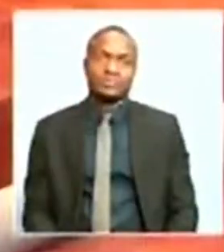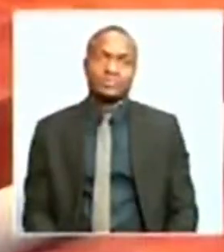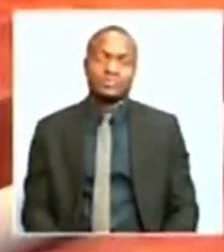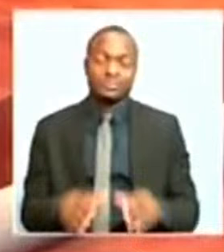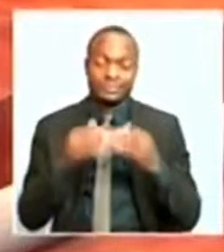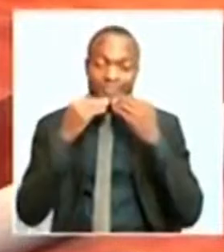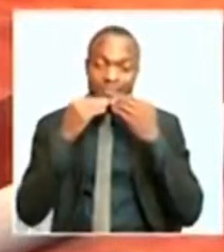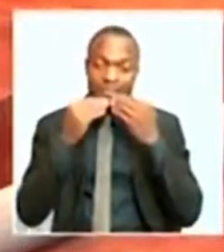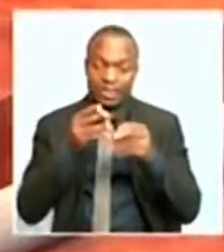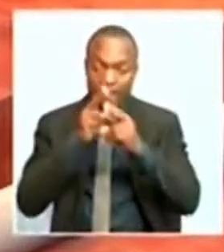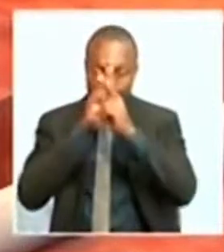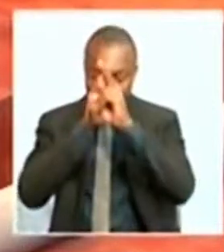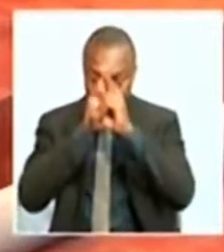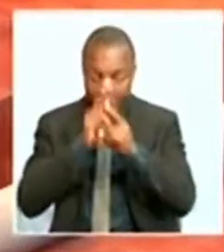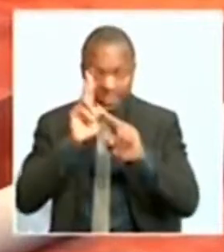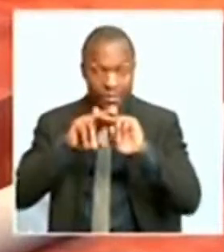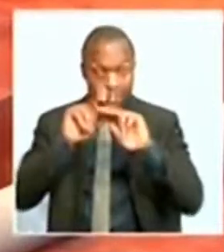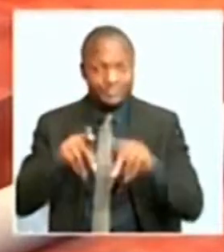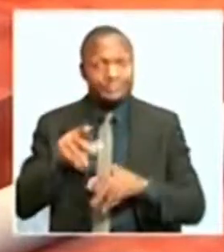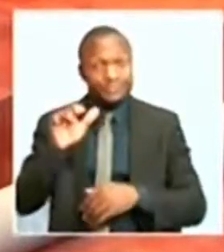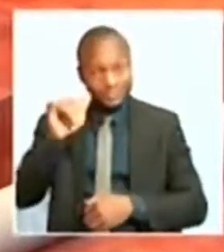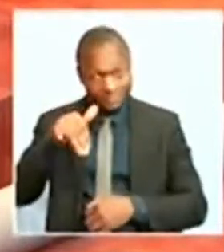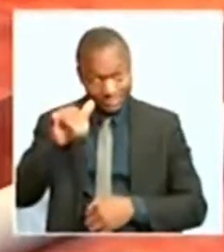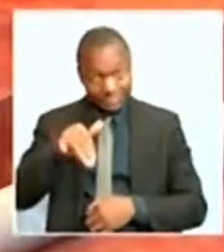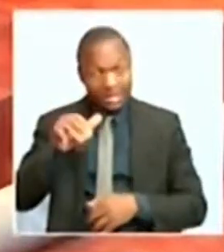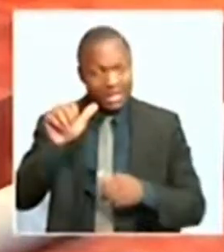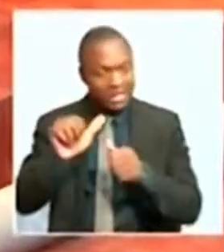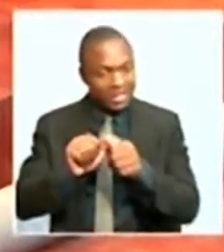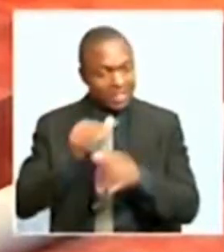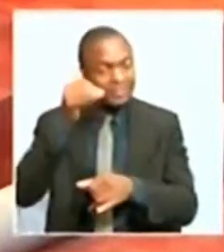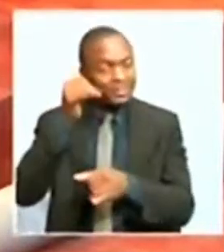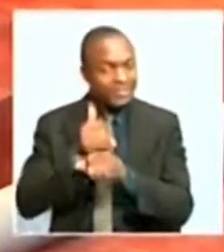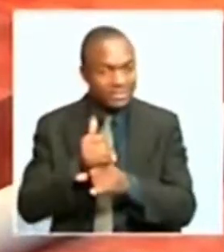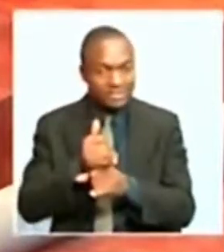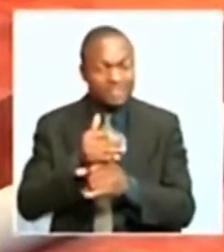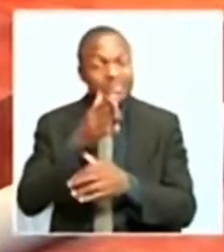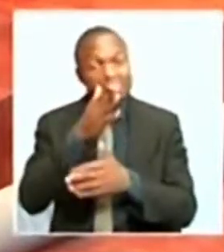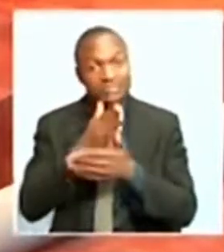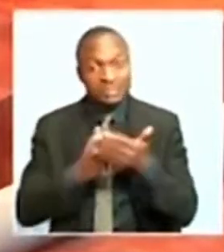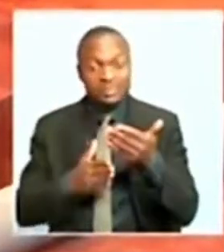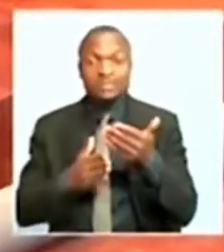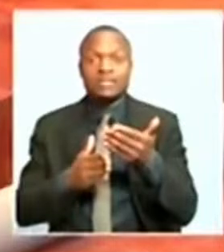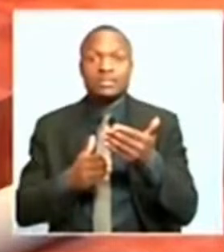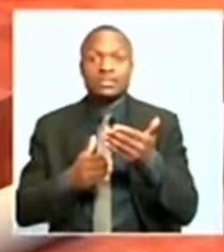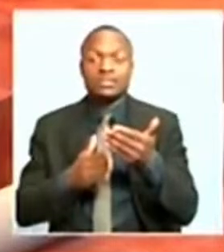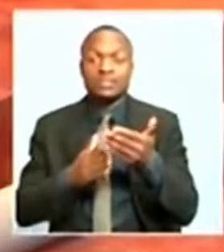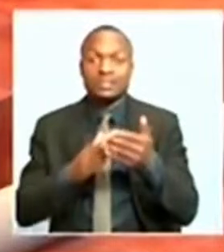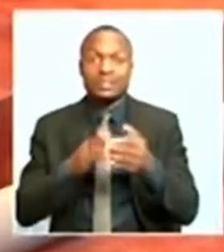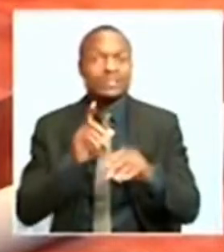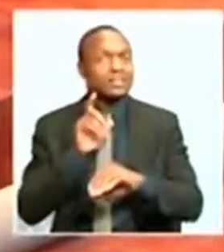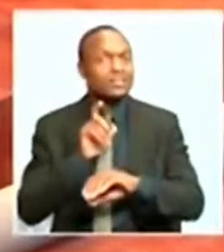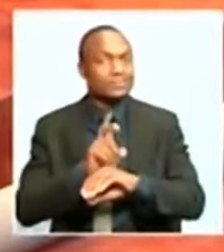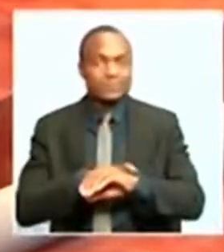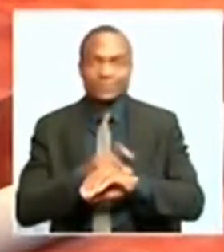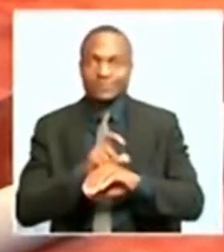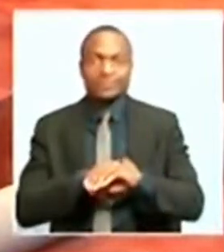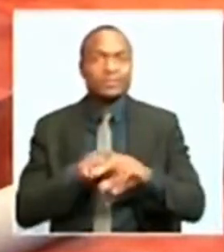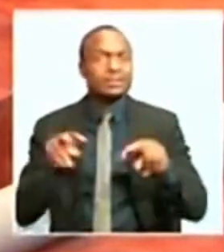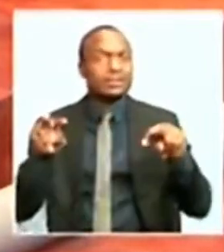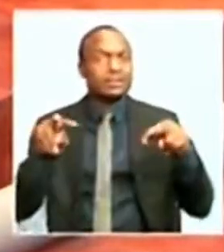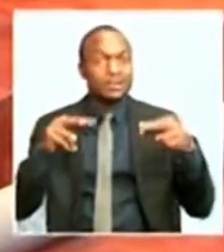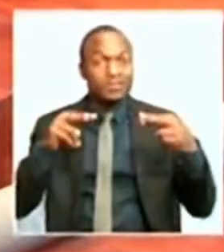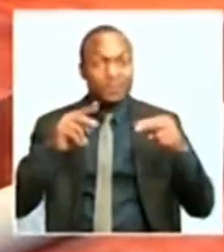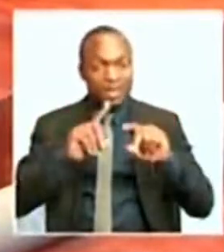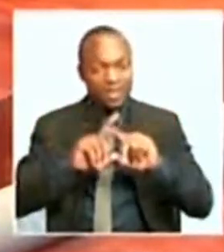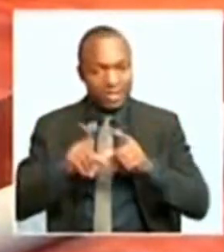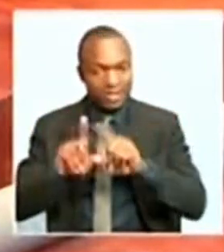Okay, thank you, Honorable Chairperson. Indeed, yes, I think every year sometimes we are posed with numerous issues, especially this